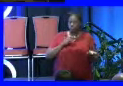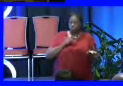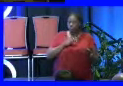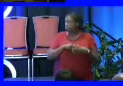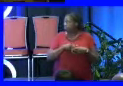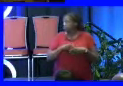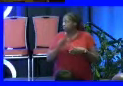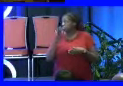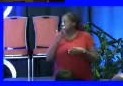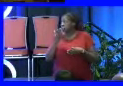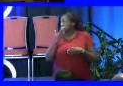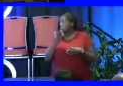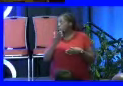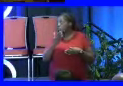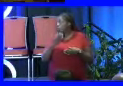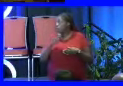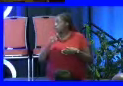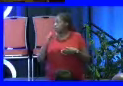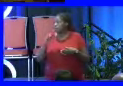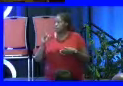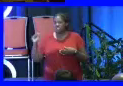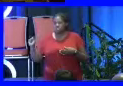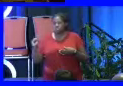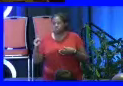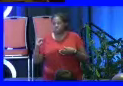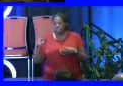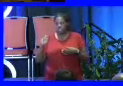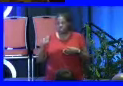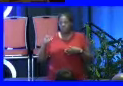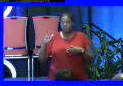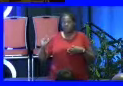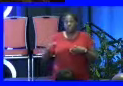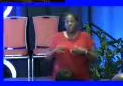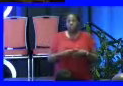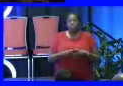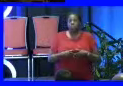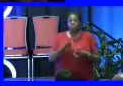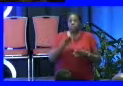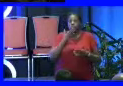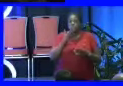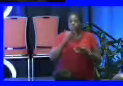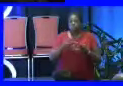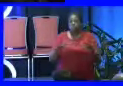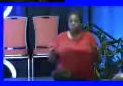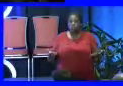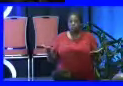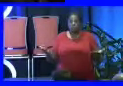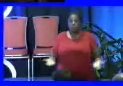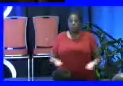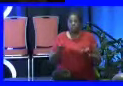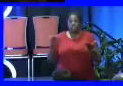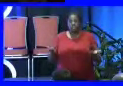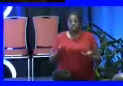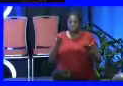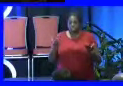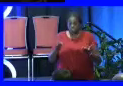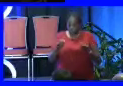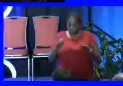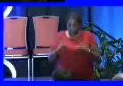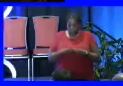you. That was great. What about Massachusetts, Emily? Thank you. So I'm up here actually having